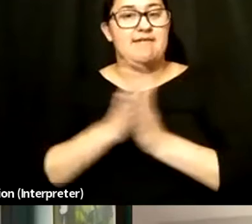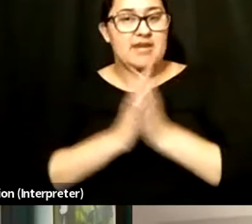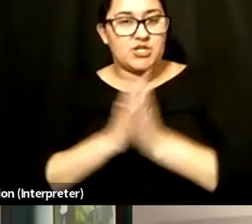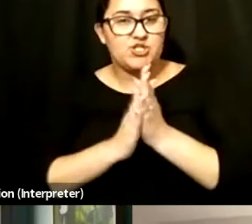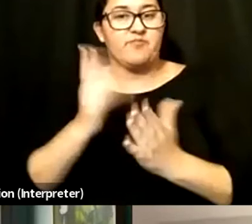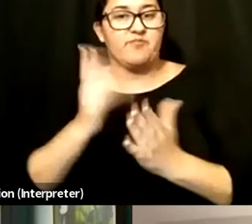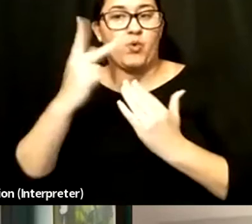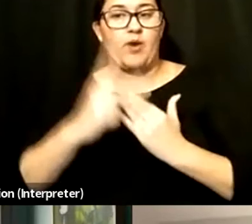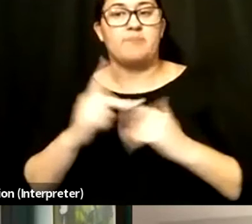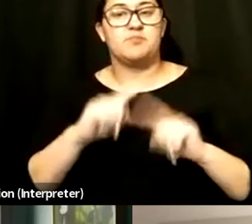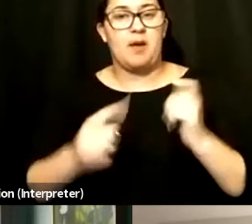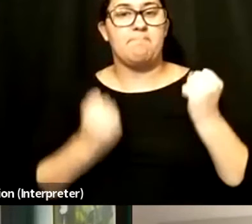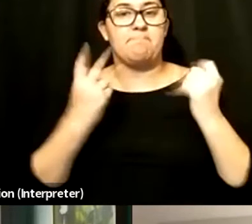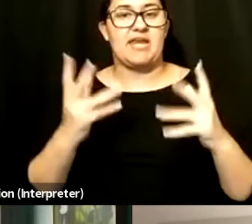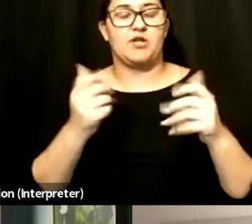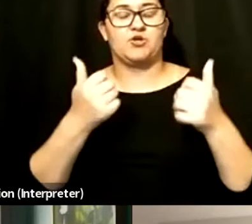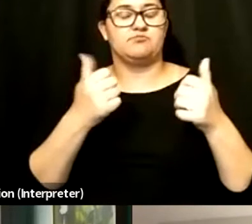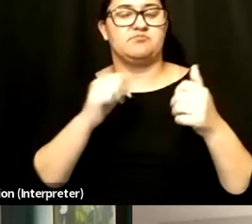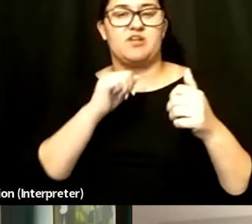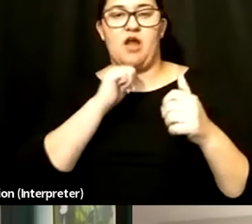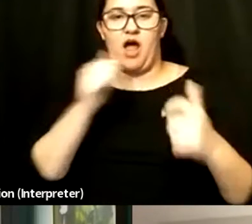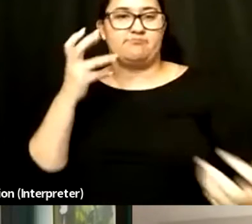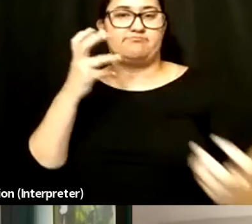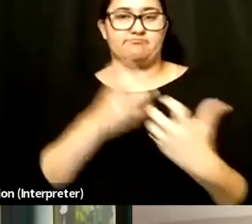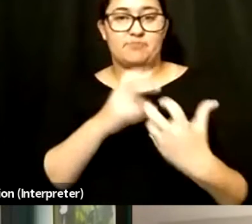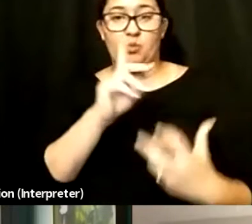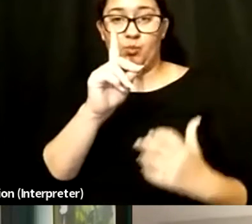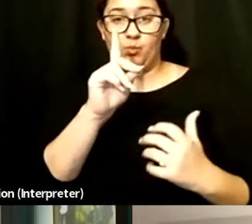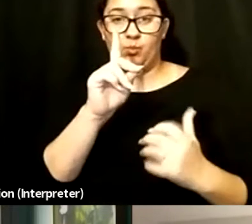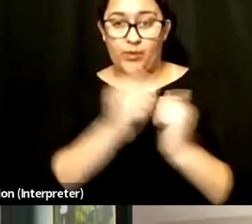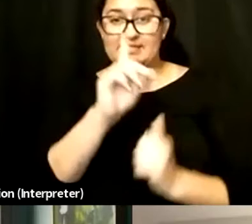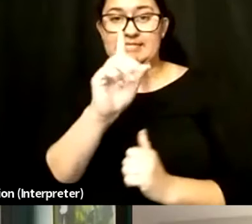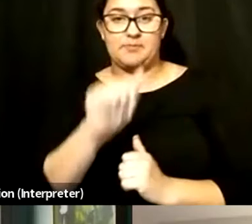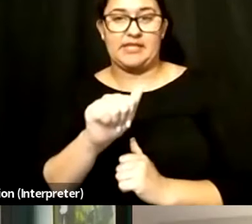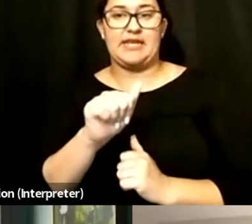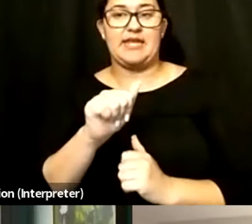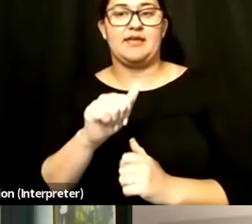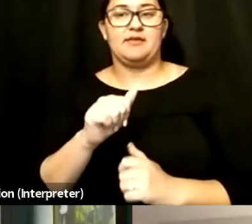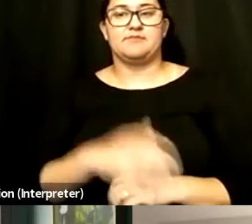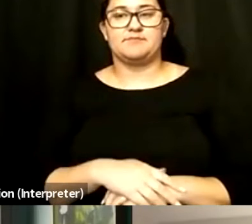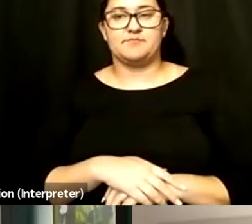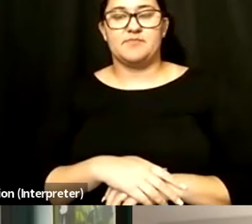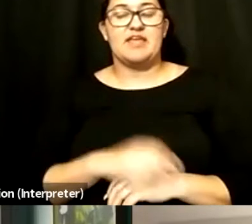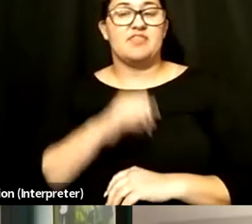connection to disability in any way. And it's more so than just writing it in, say, a recruitment